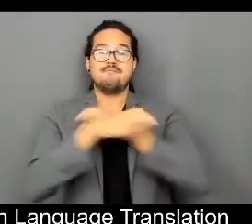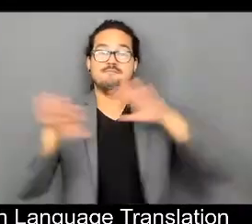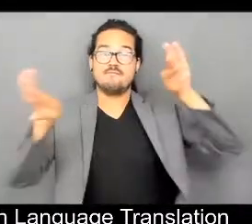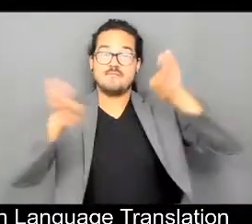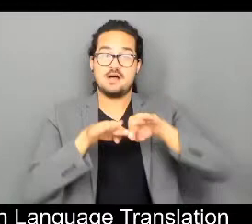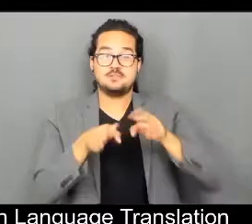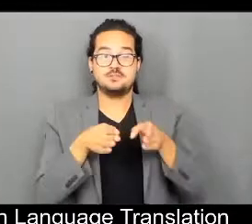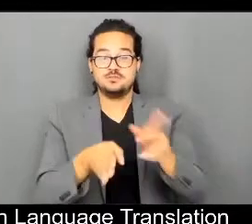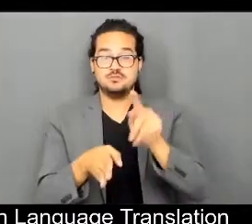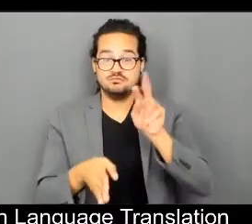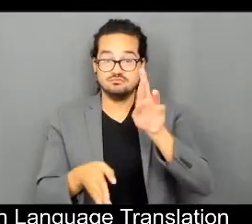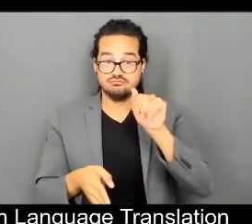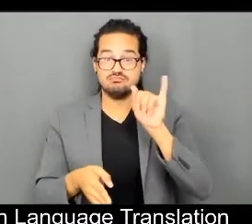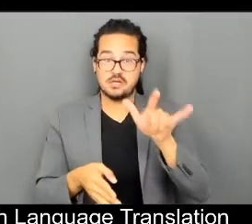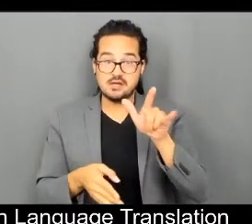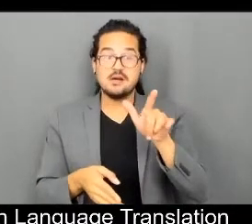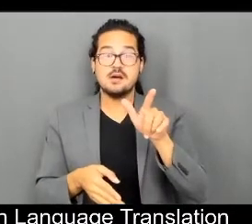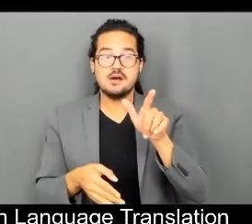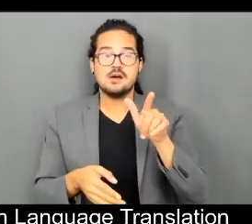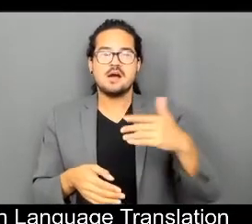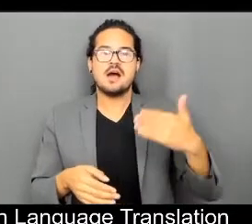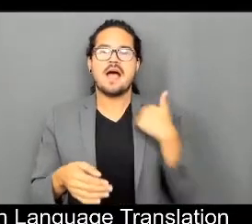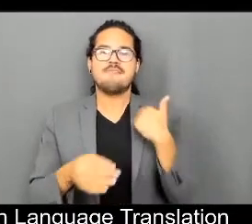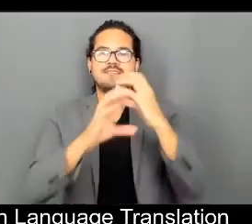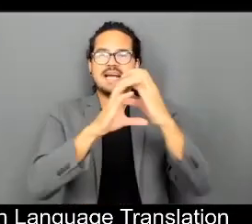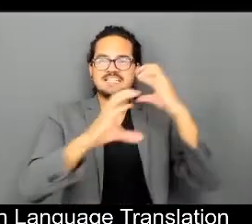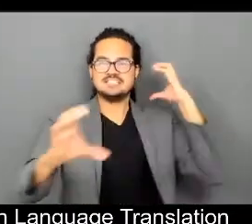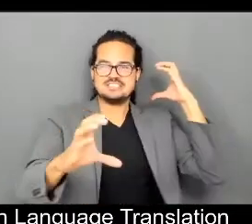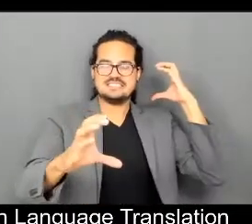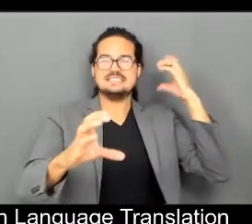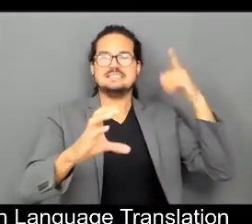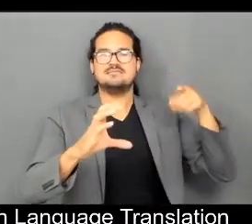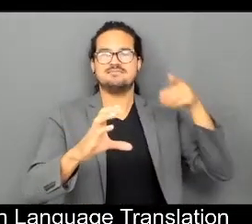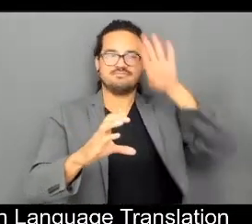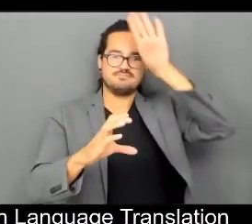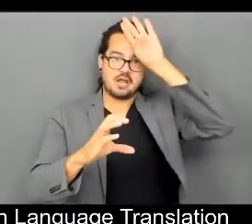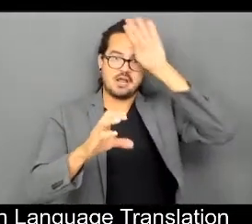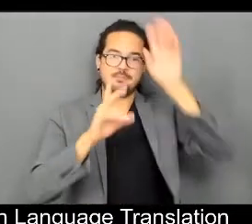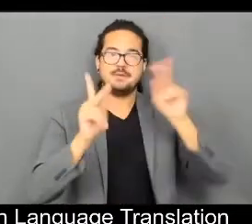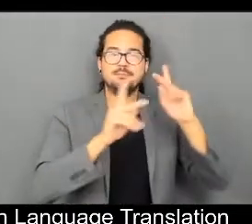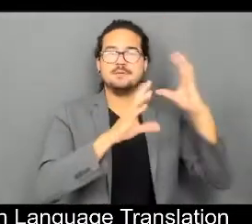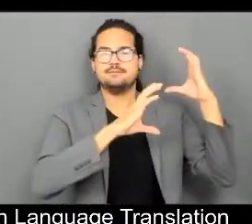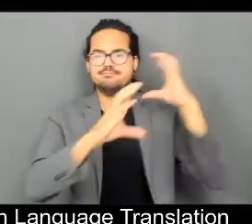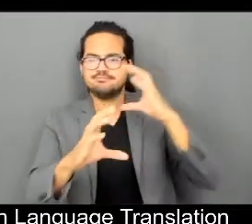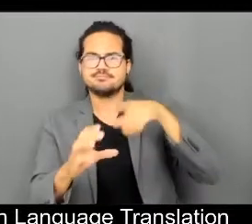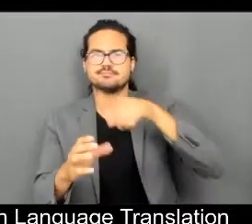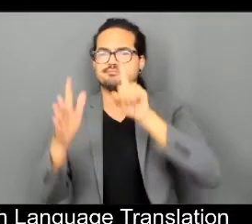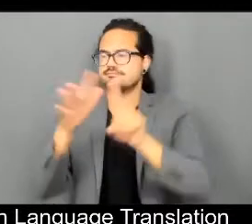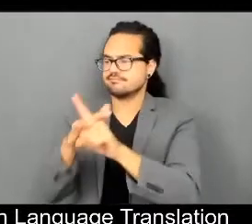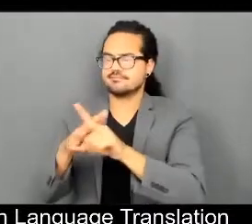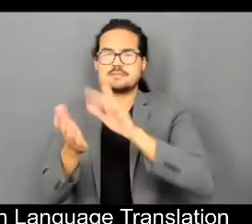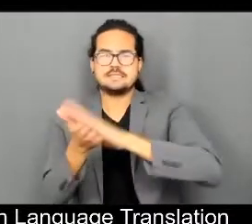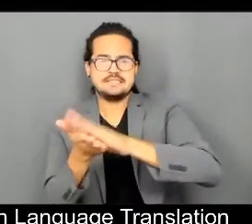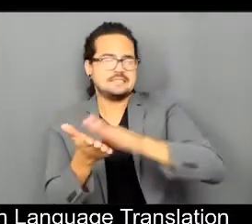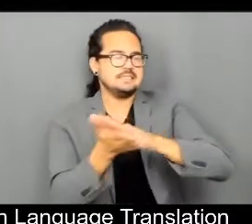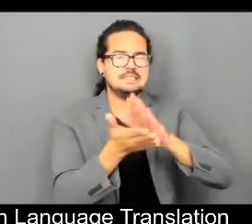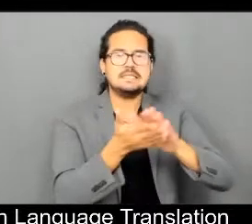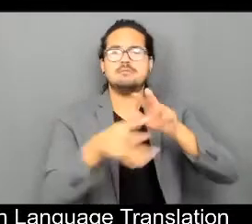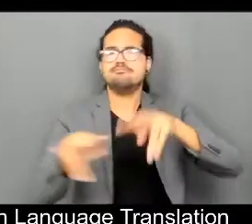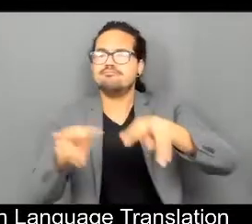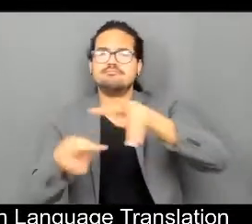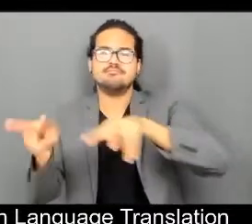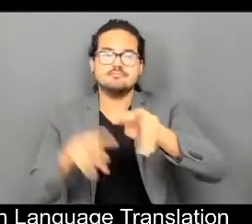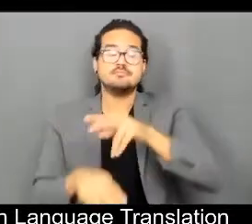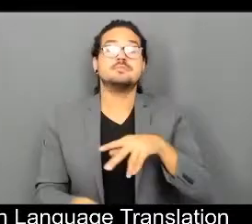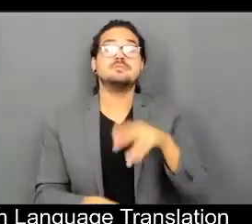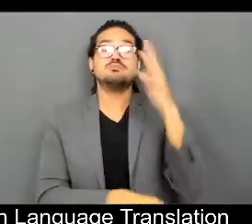in there mopping up and patrolling. At this time, we're primarily done with our hazard tree mitigation in that area. We're doing some additional